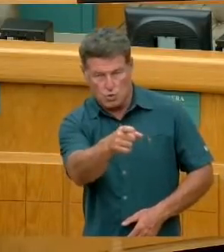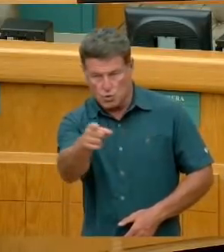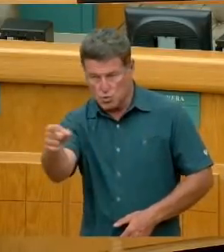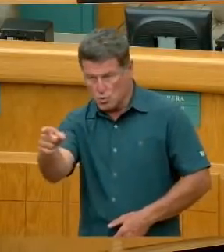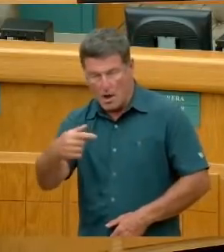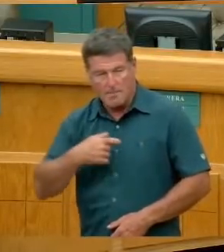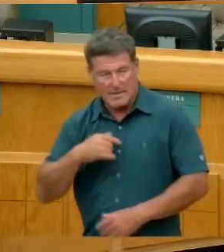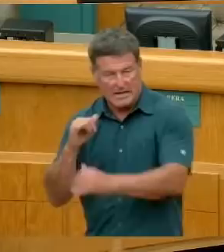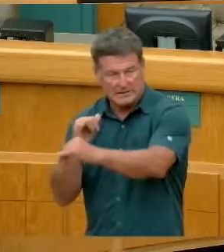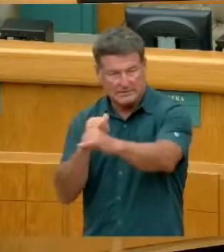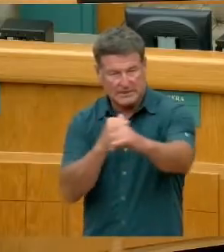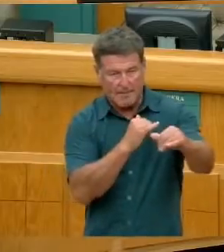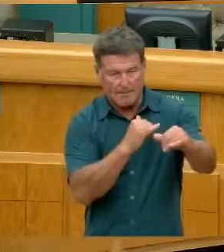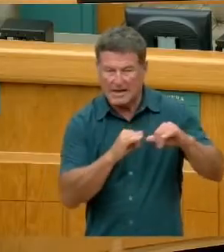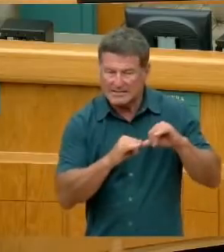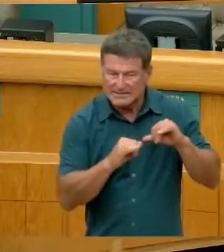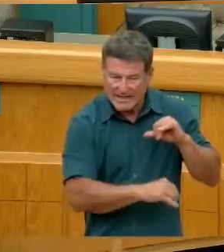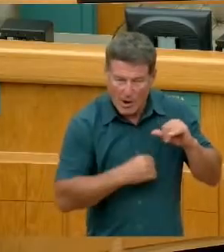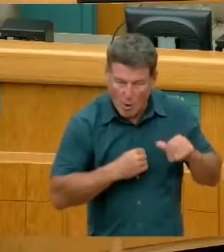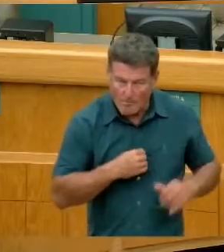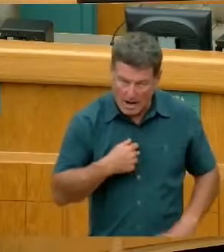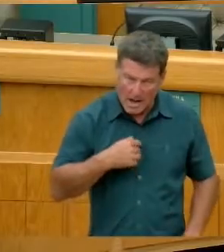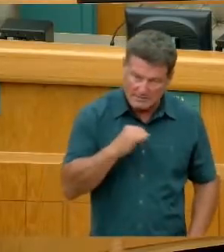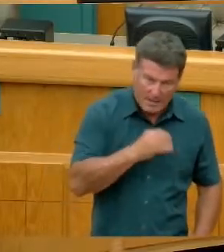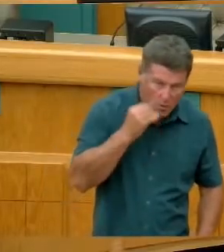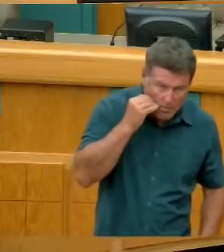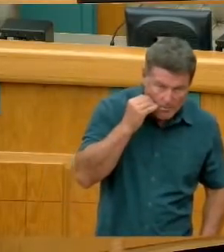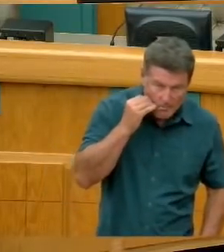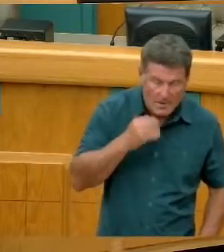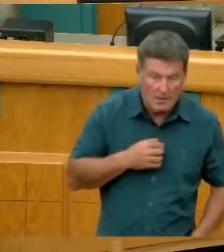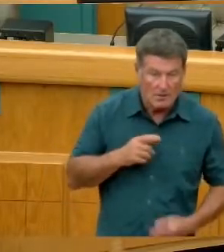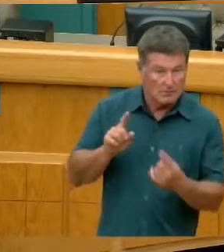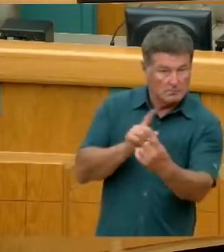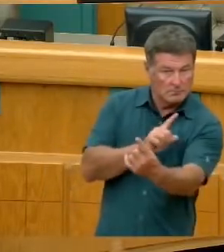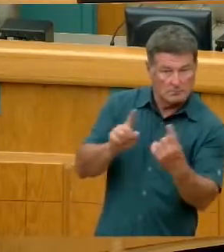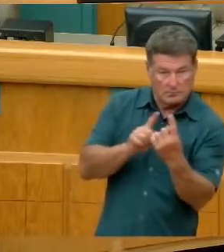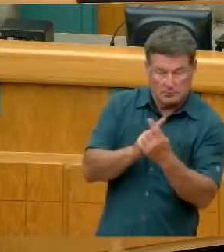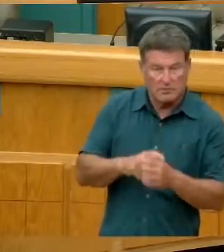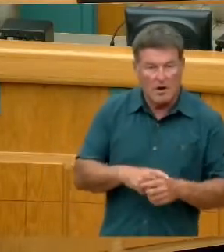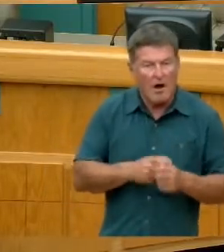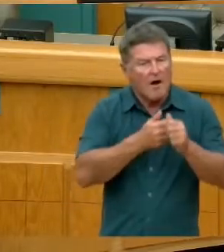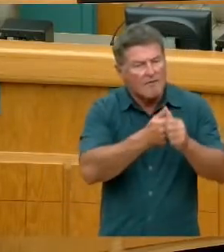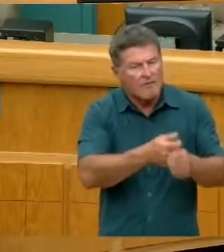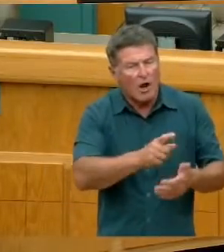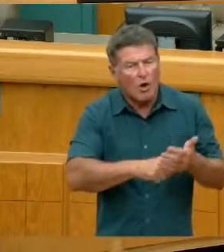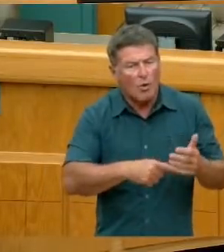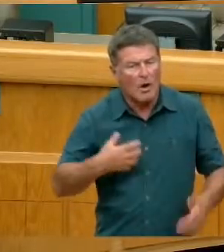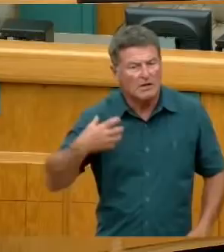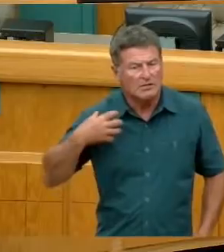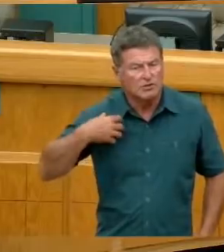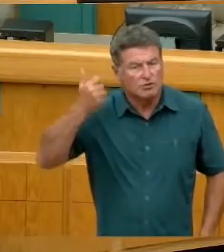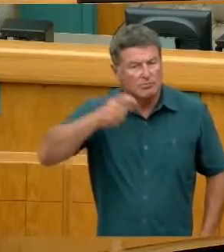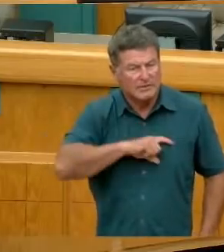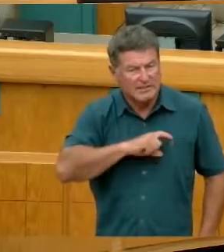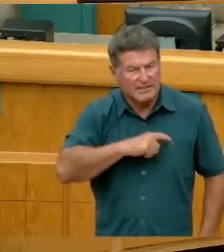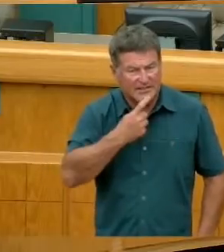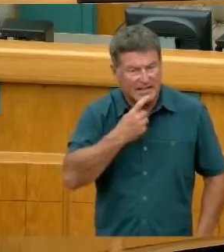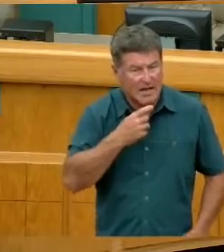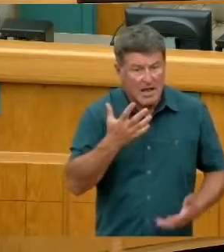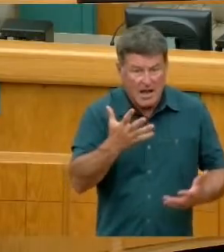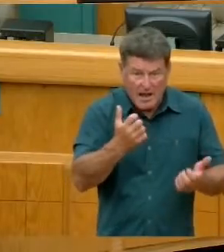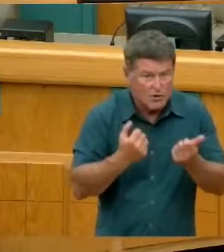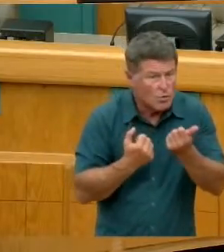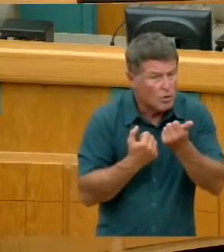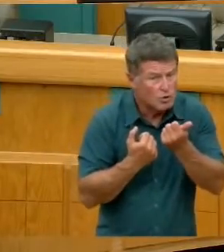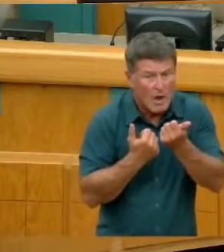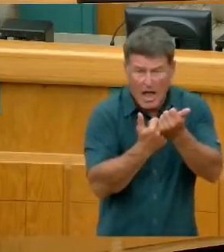as you can. Practice all of these social distancing. Please do as the Chief said. If you want to help, if